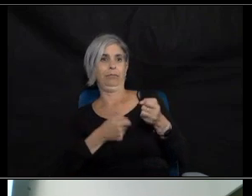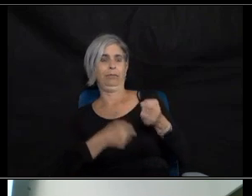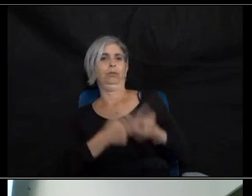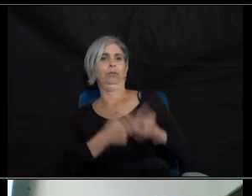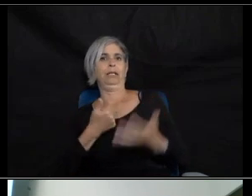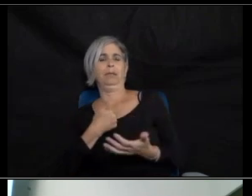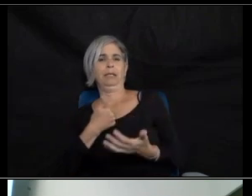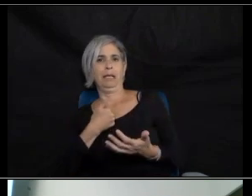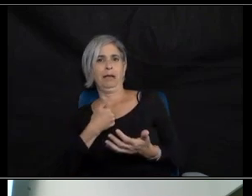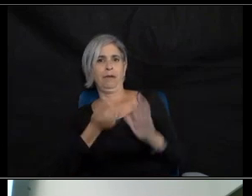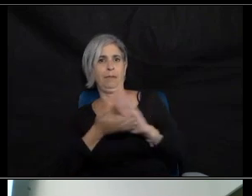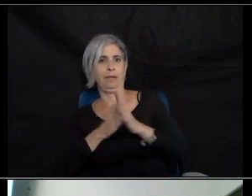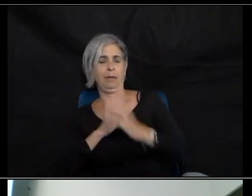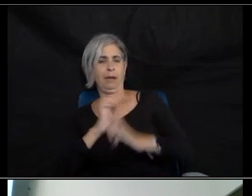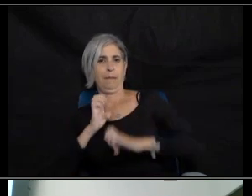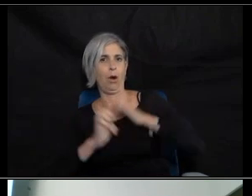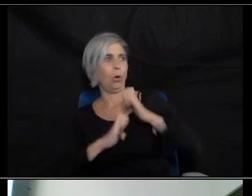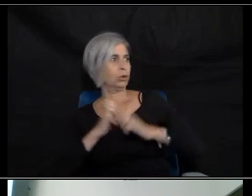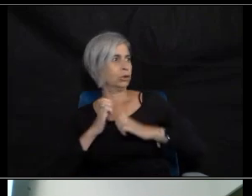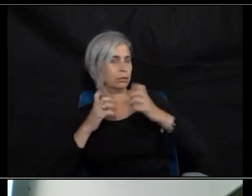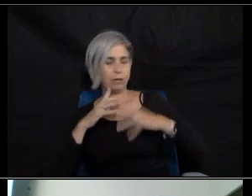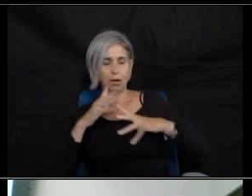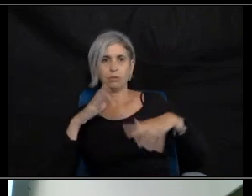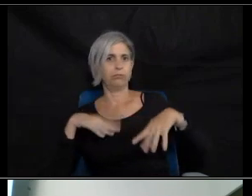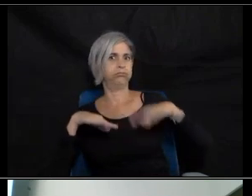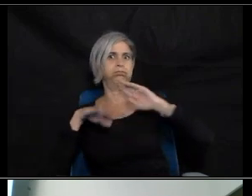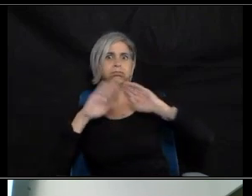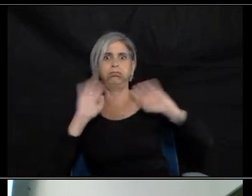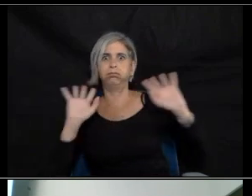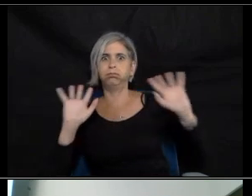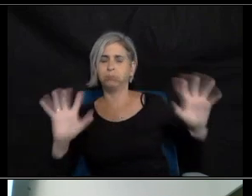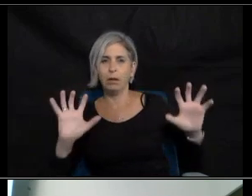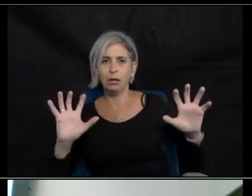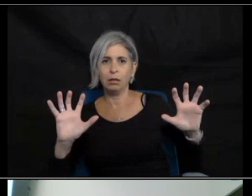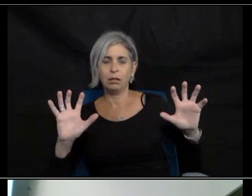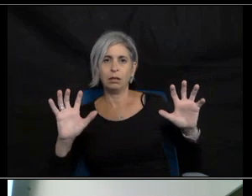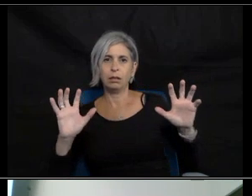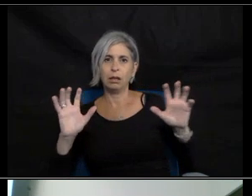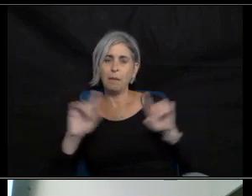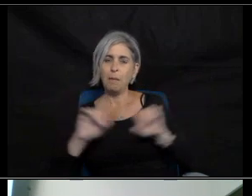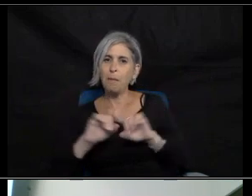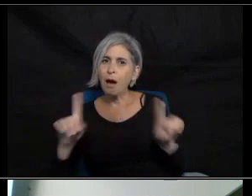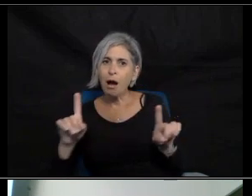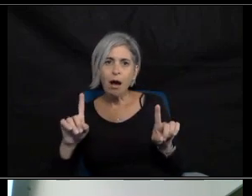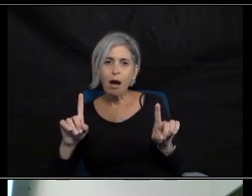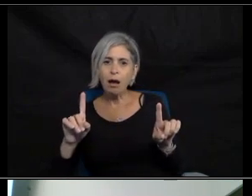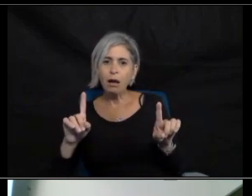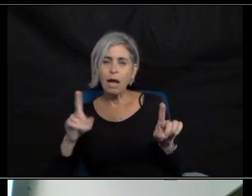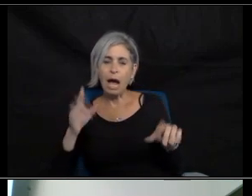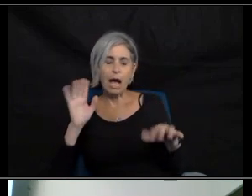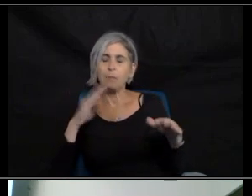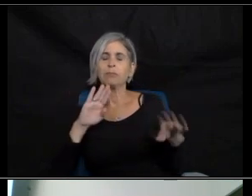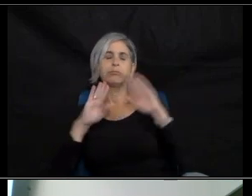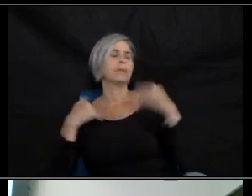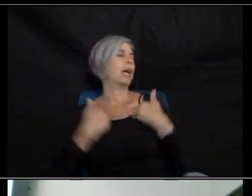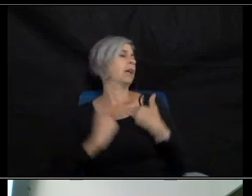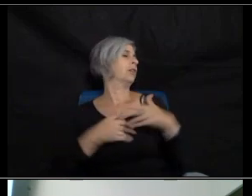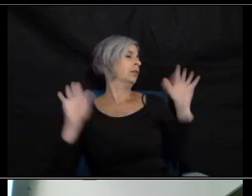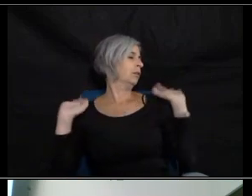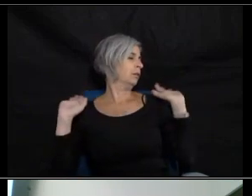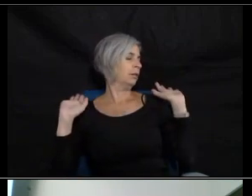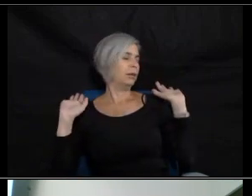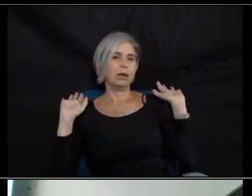getting a little emotionally just like and right now. So either way, I'm at my wit's end is the point of what I'm